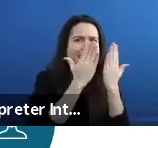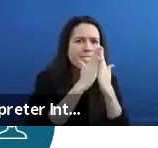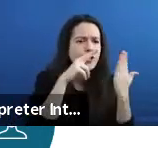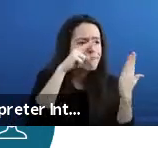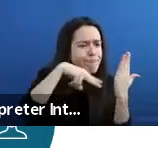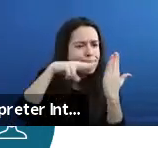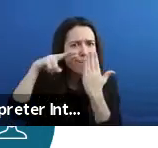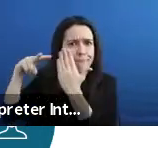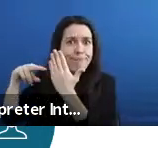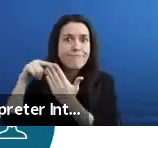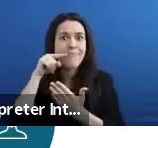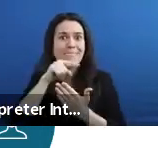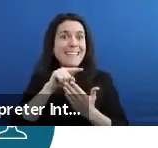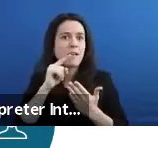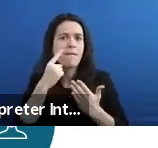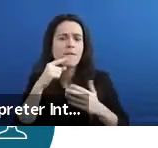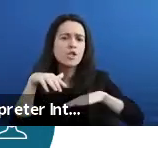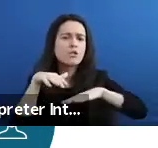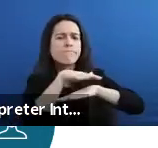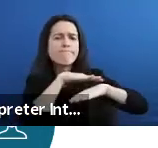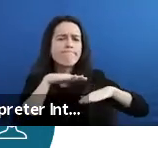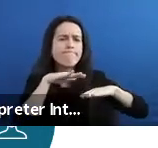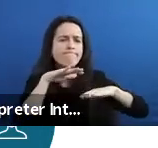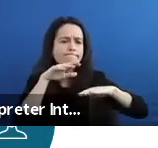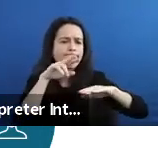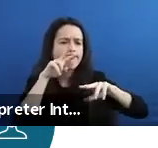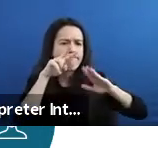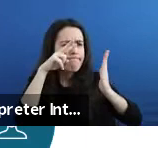of this desk research will be to